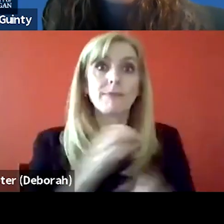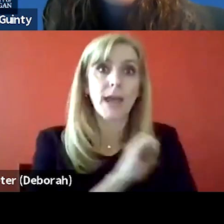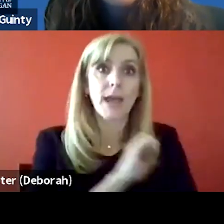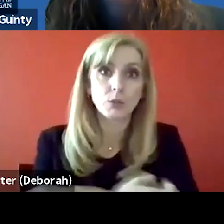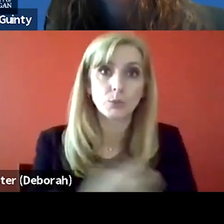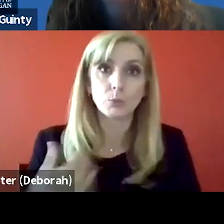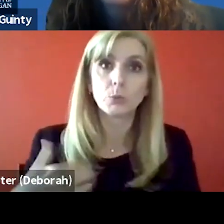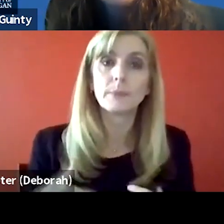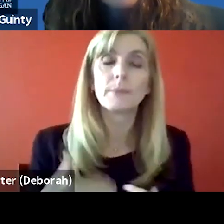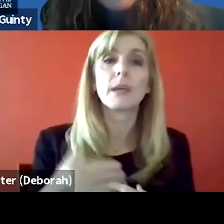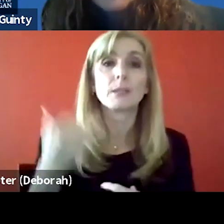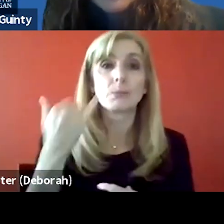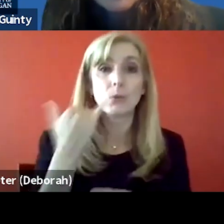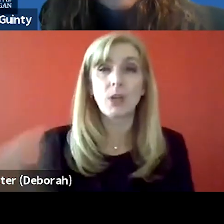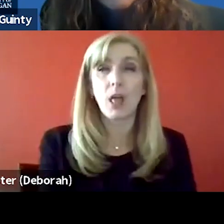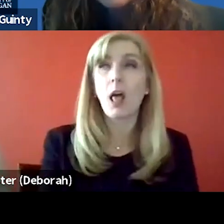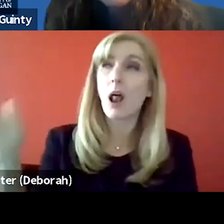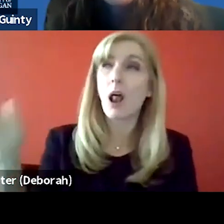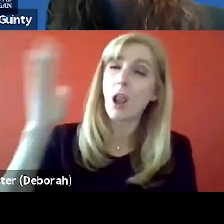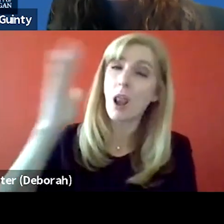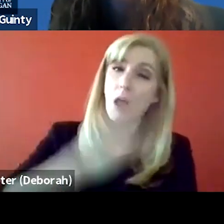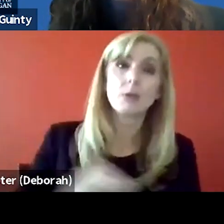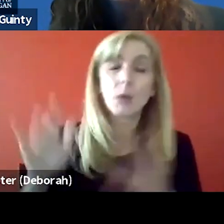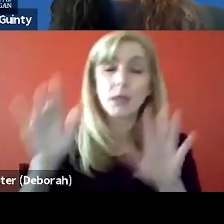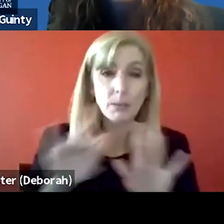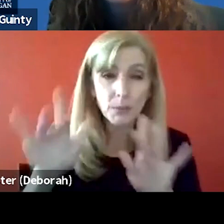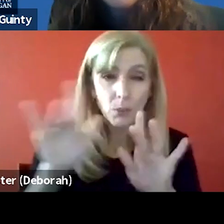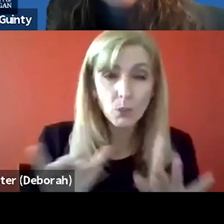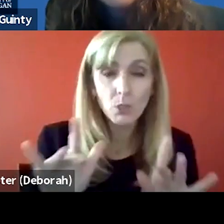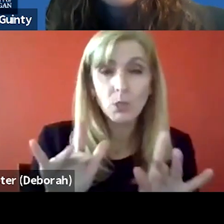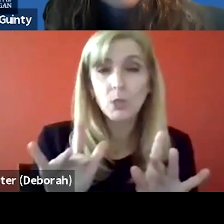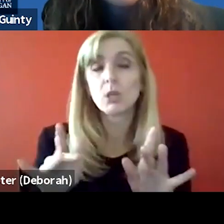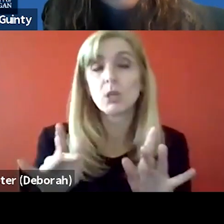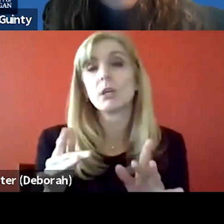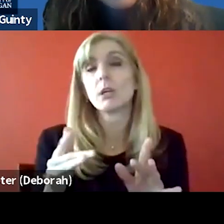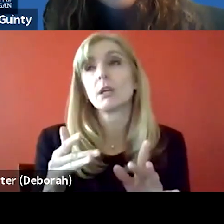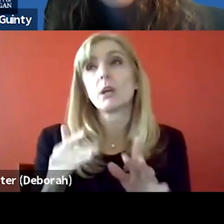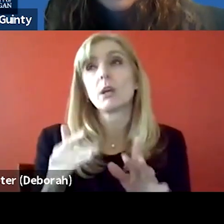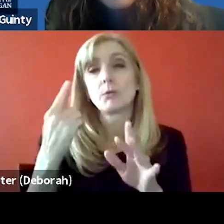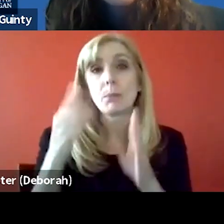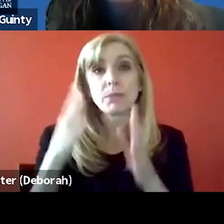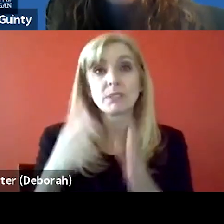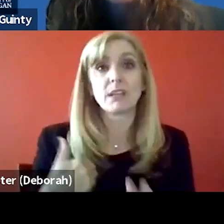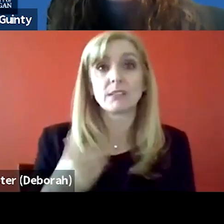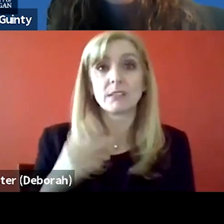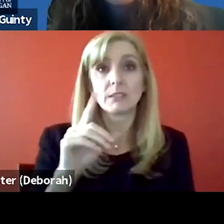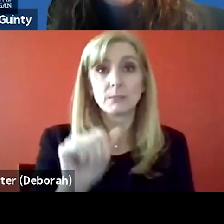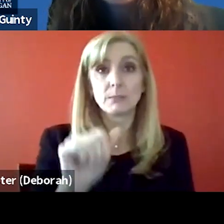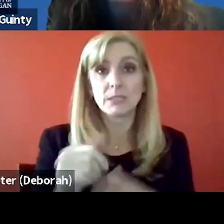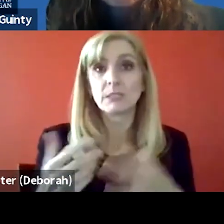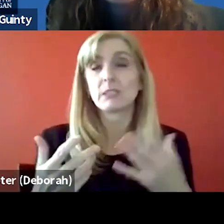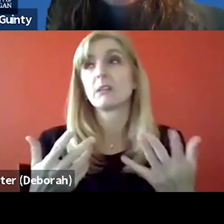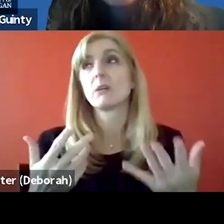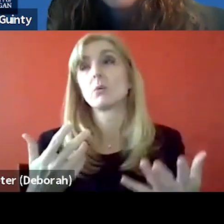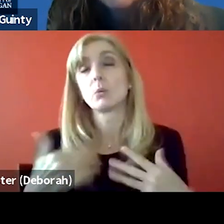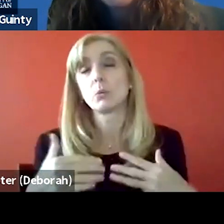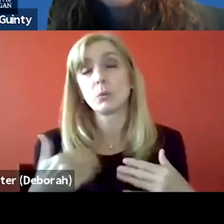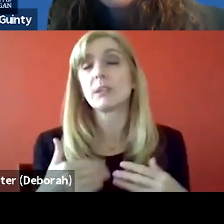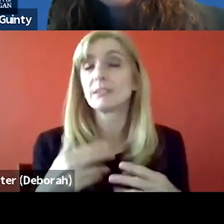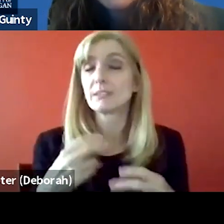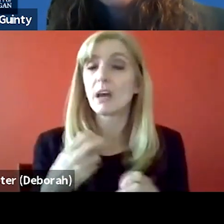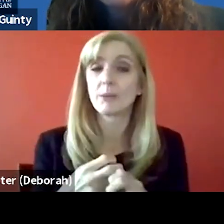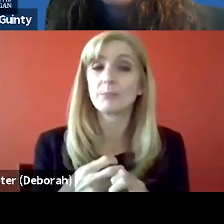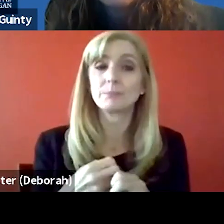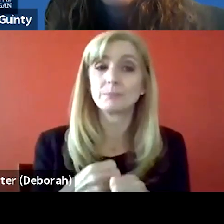have a long day staring at the computer, just like somebody that doesn't have a disability that makes you tired, multiply that by